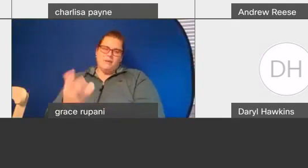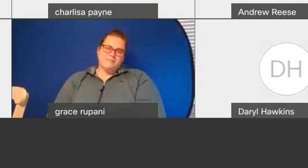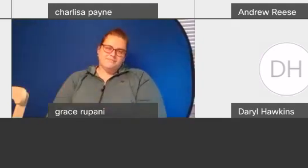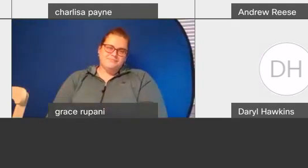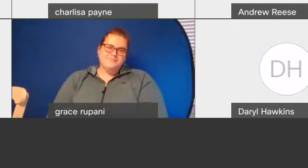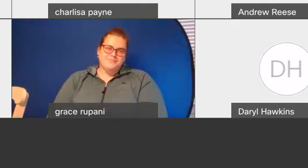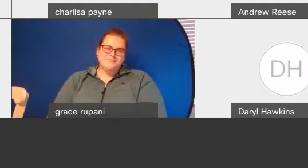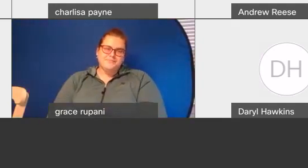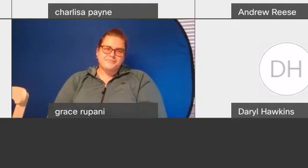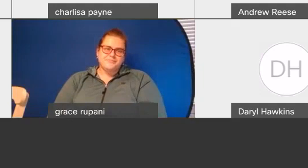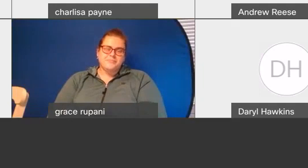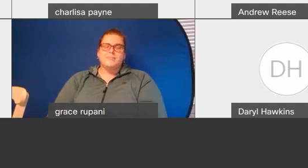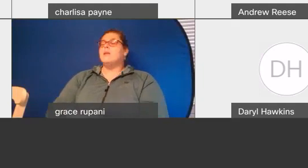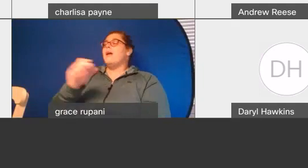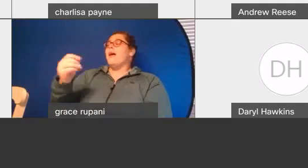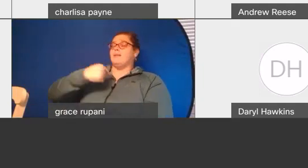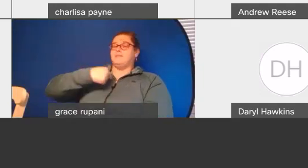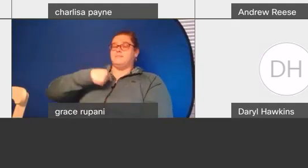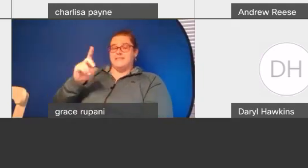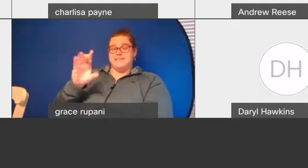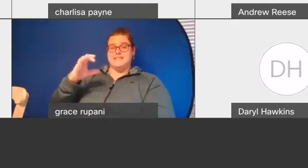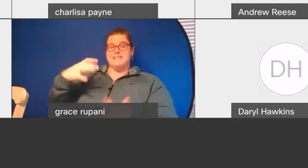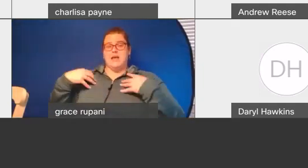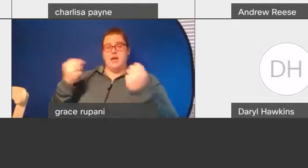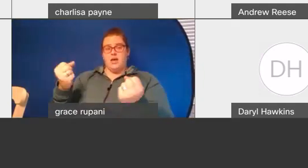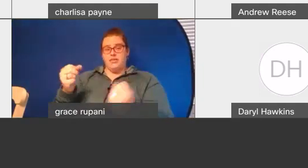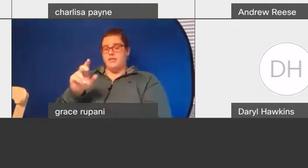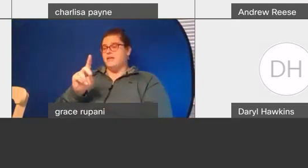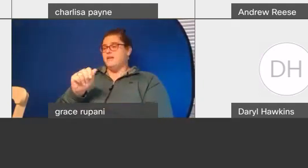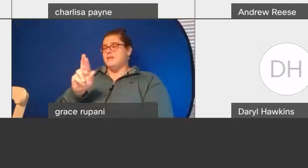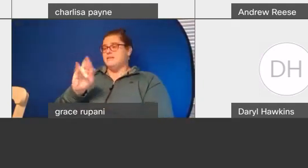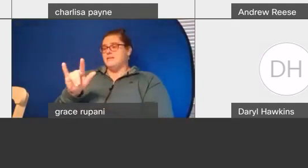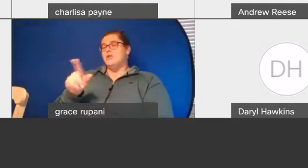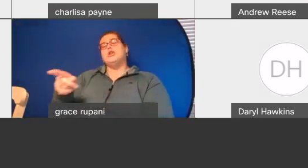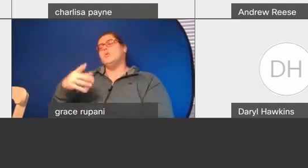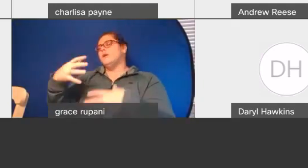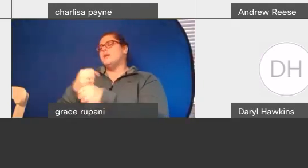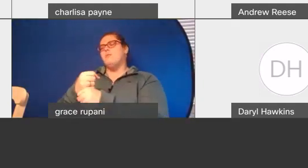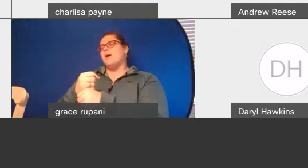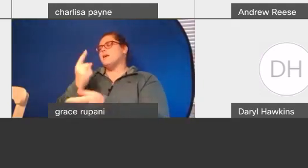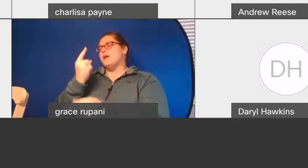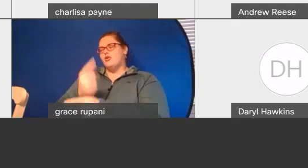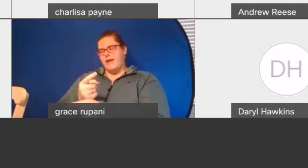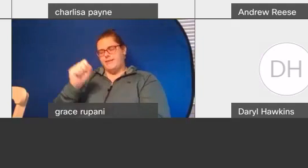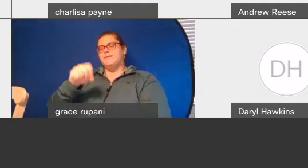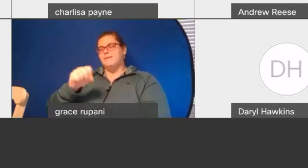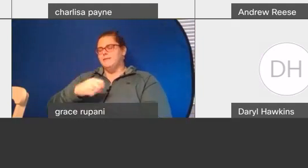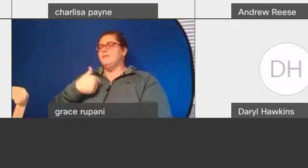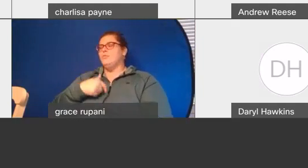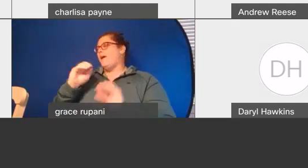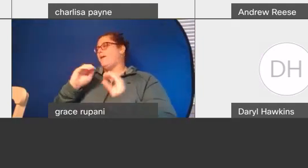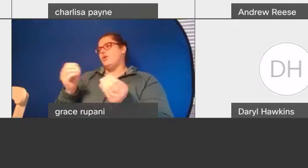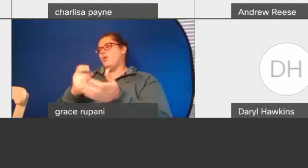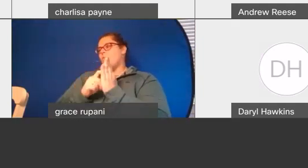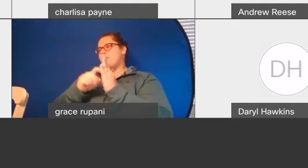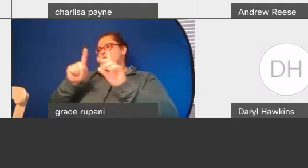And this is DC Health, and Director Reese, you summarized it correctly. We do not have requirements for testing from the DC